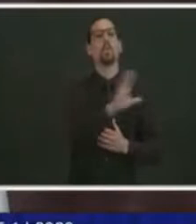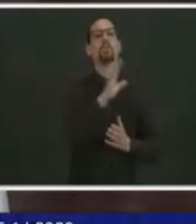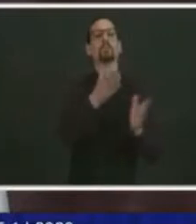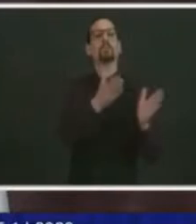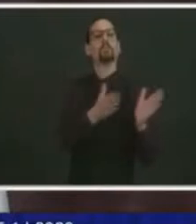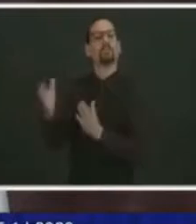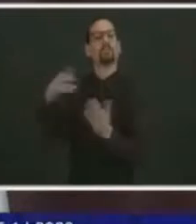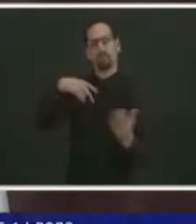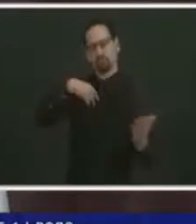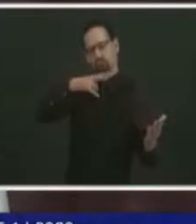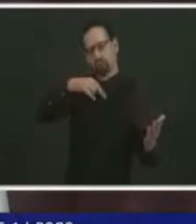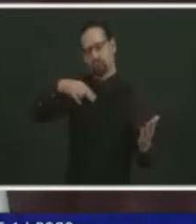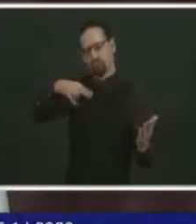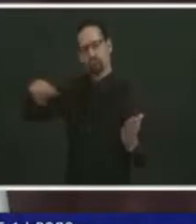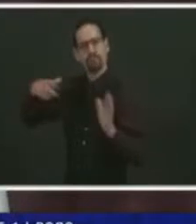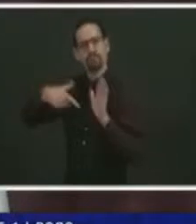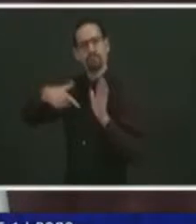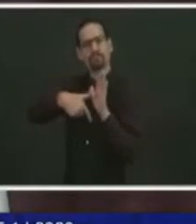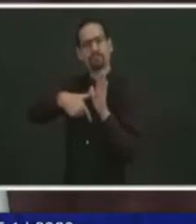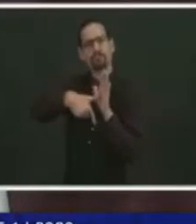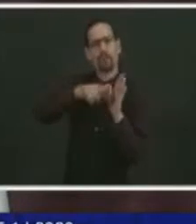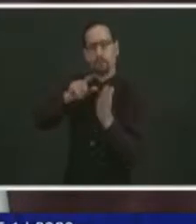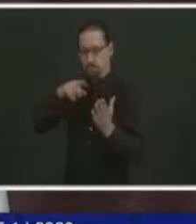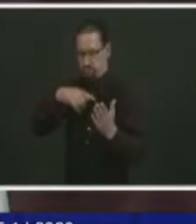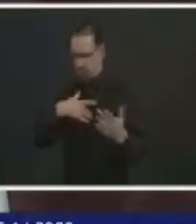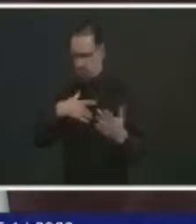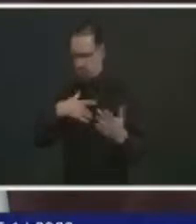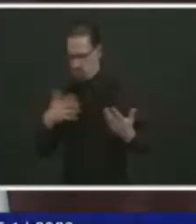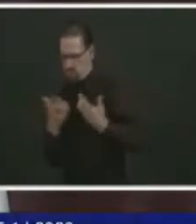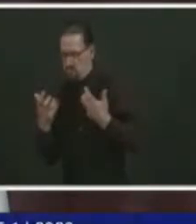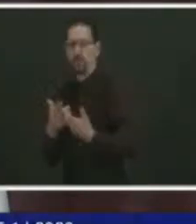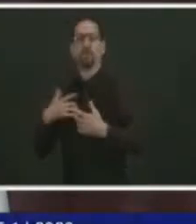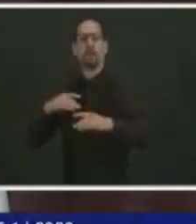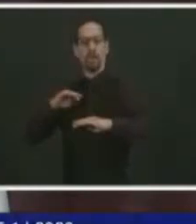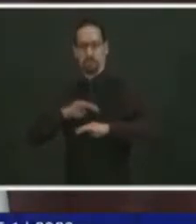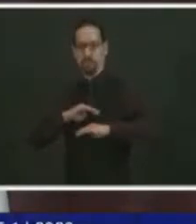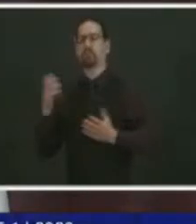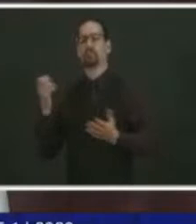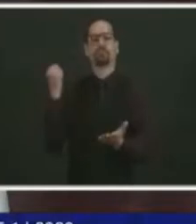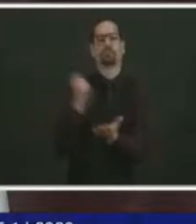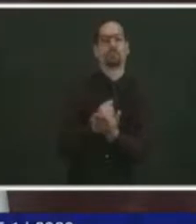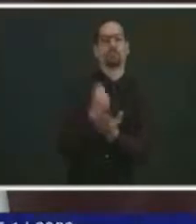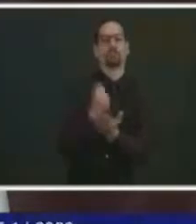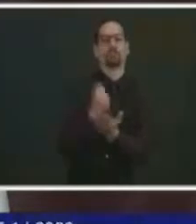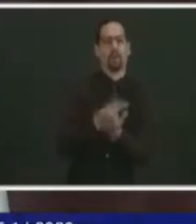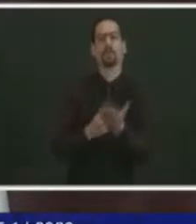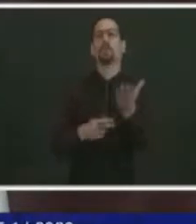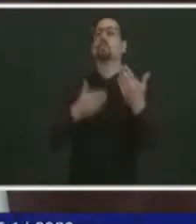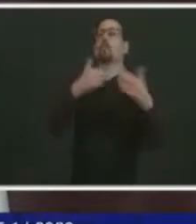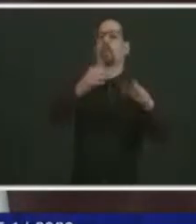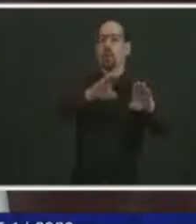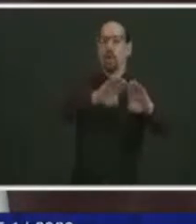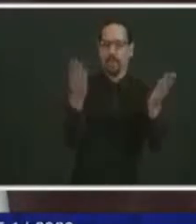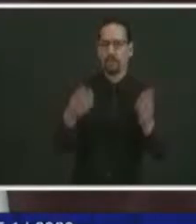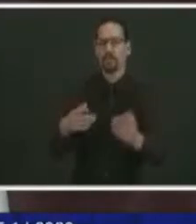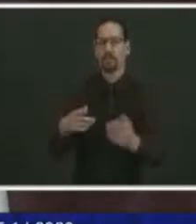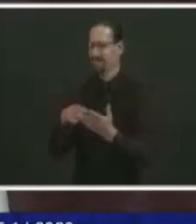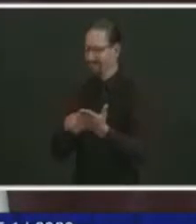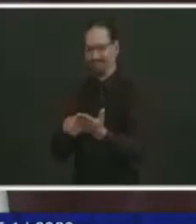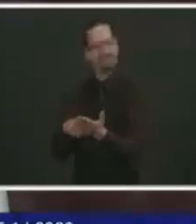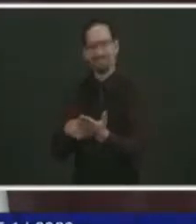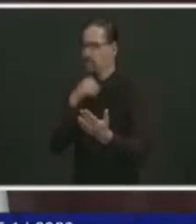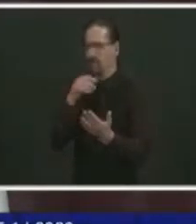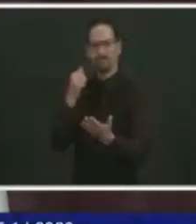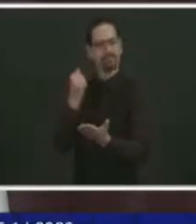so we can have confidence for your children's safety and for the workers safely. And they are all committed to keeping your kids and their